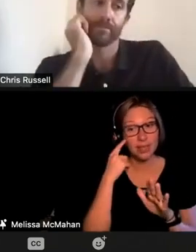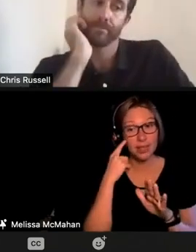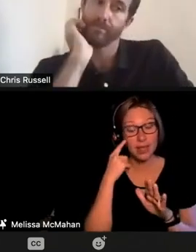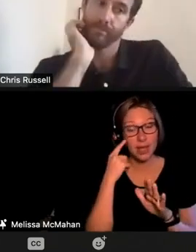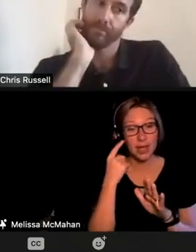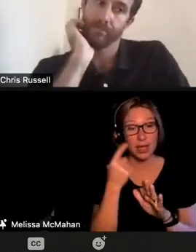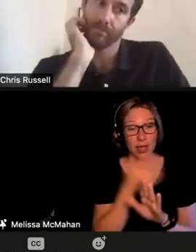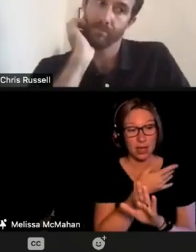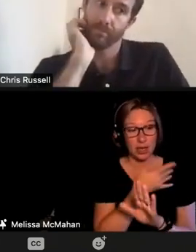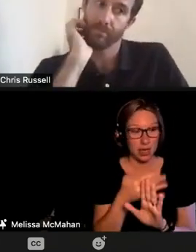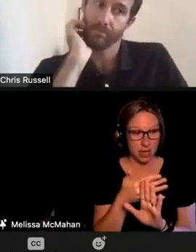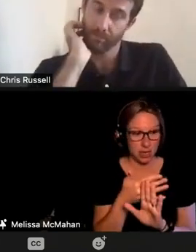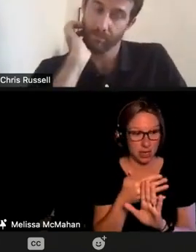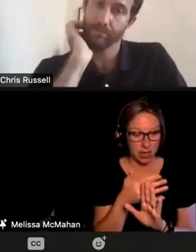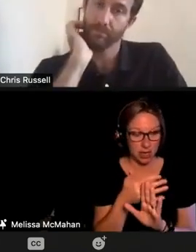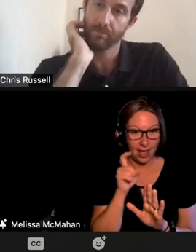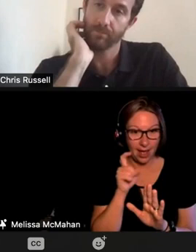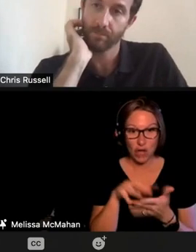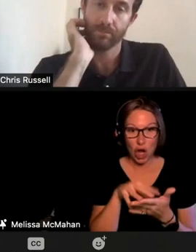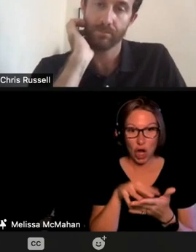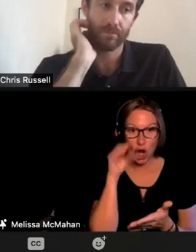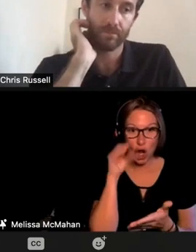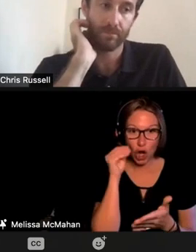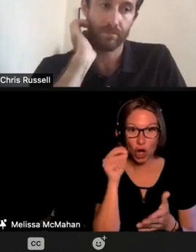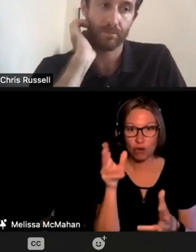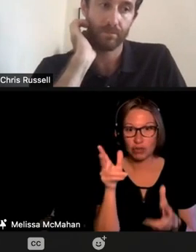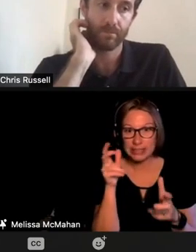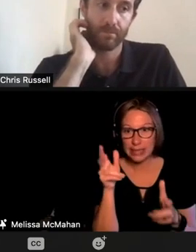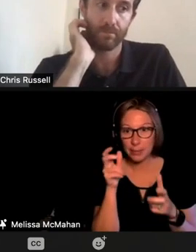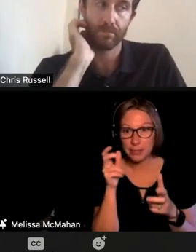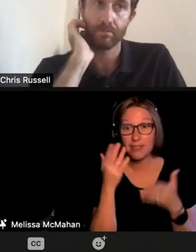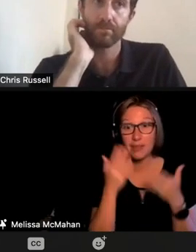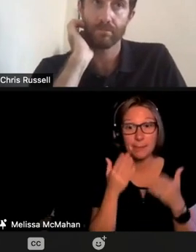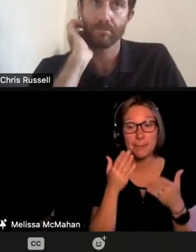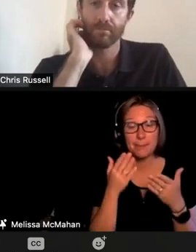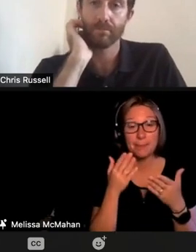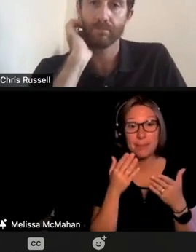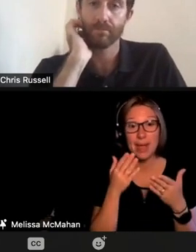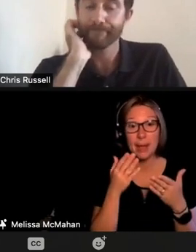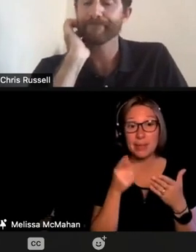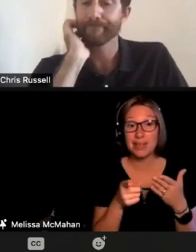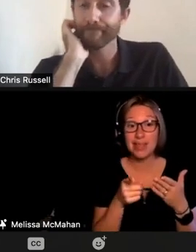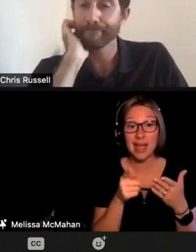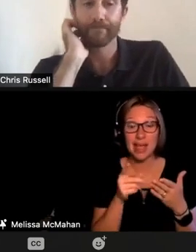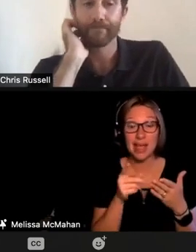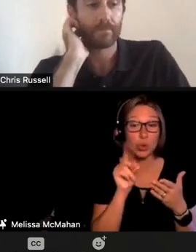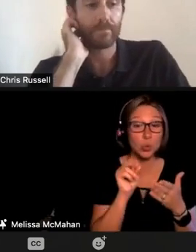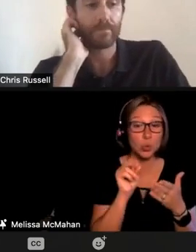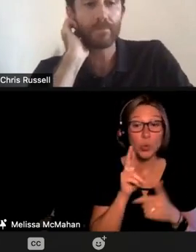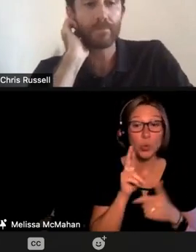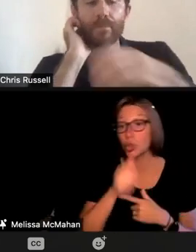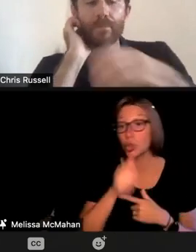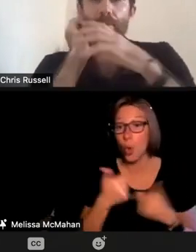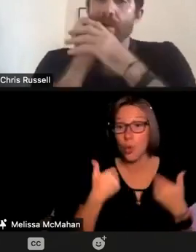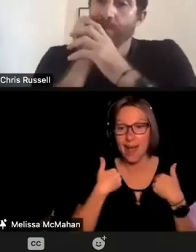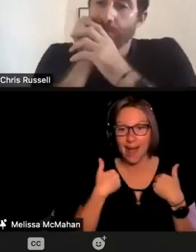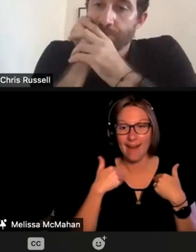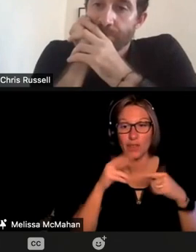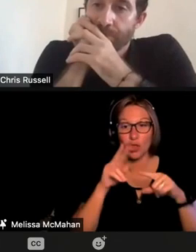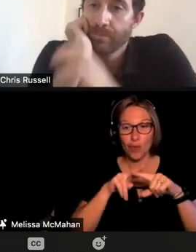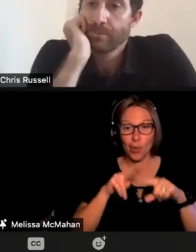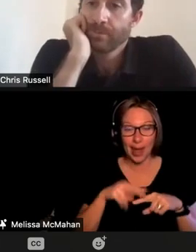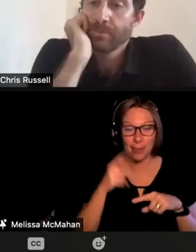to learn receptively as well. They might have the receptive vocabulary to understand what those words mean. So even if you're pairing it